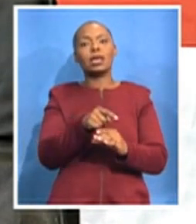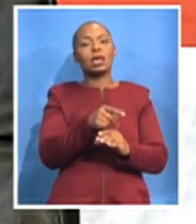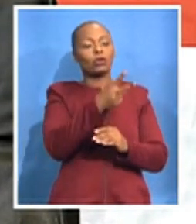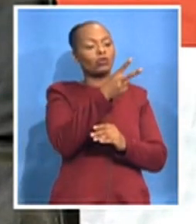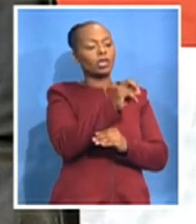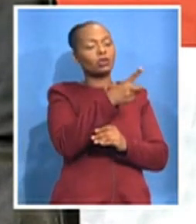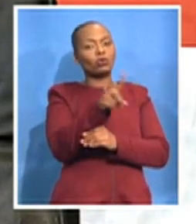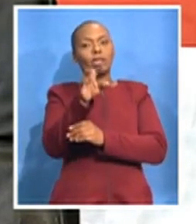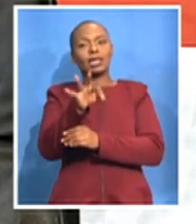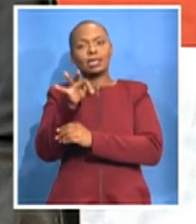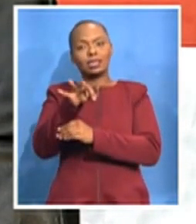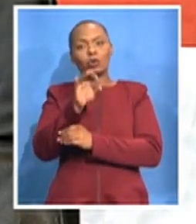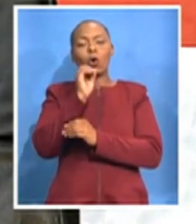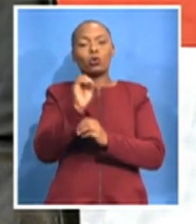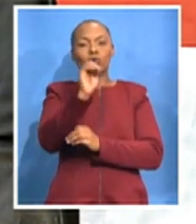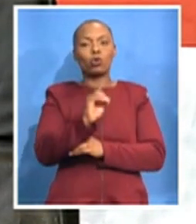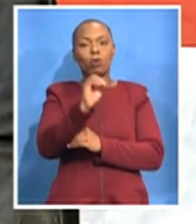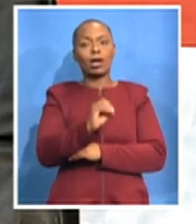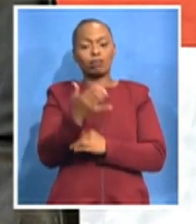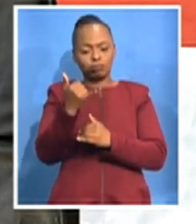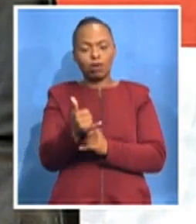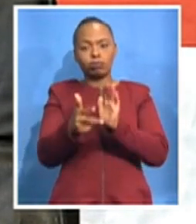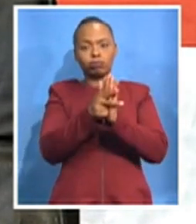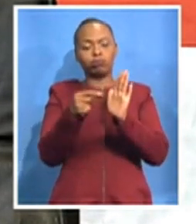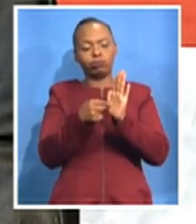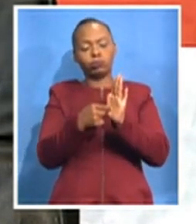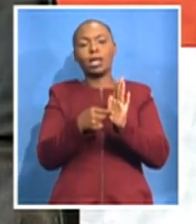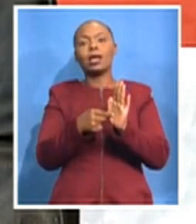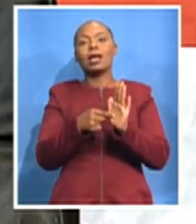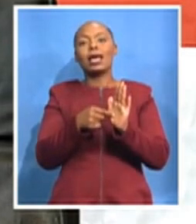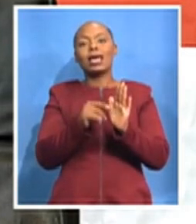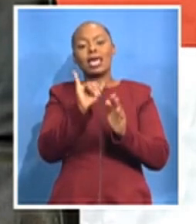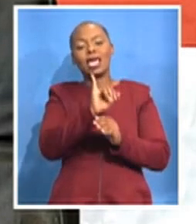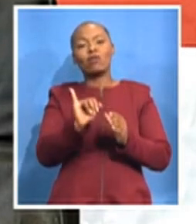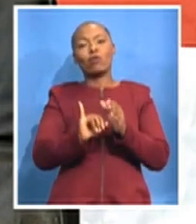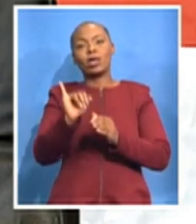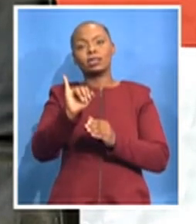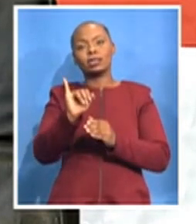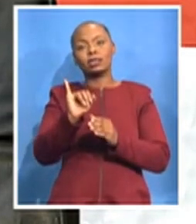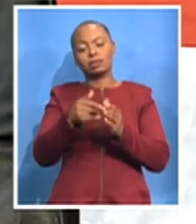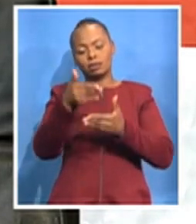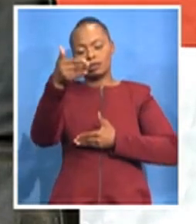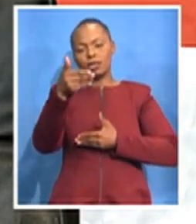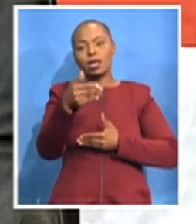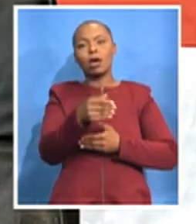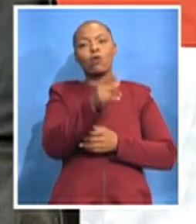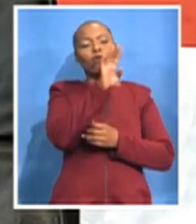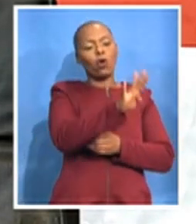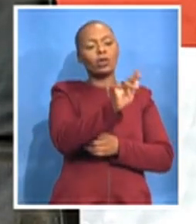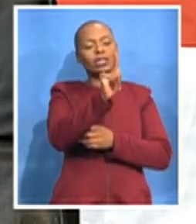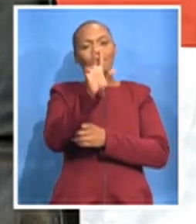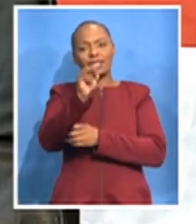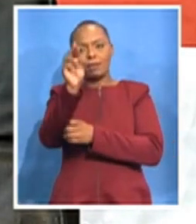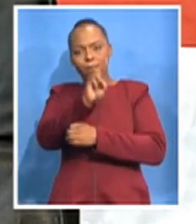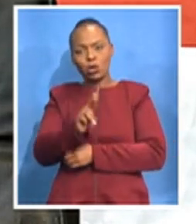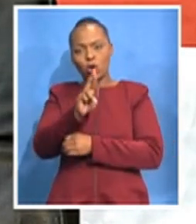perused, and they've invoiced for an amount of 170 million. This invoice was signed by Mr. Lukhodi